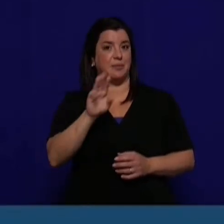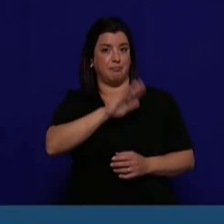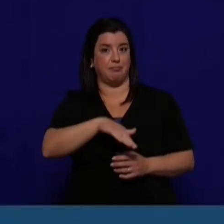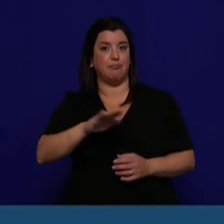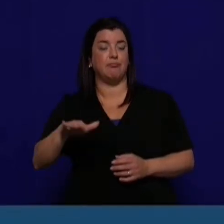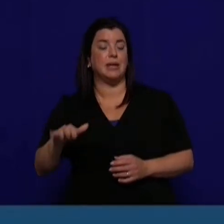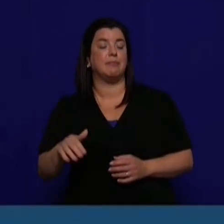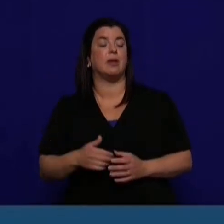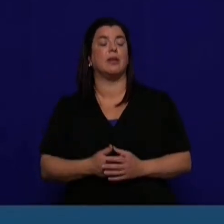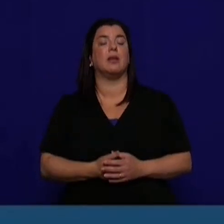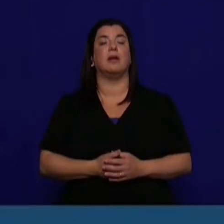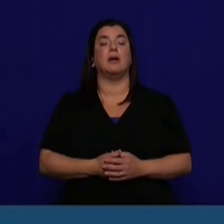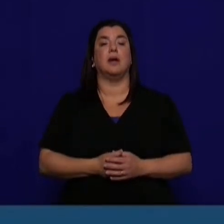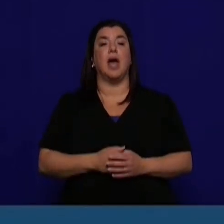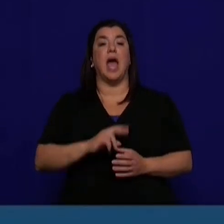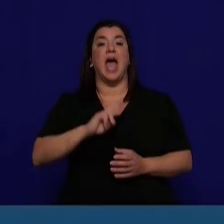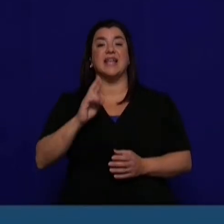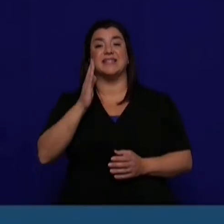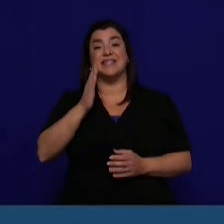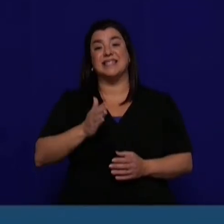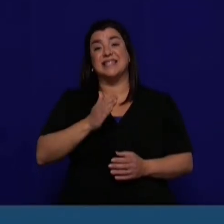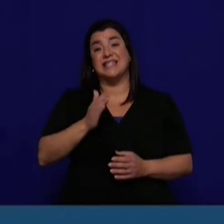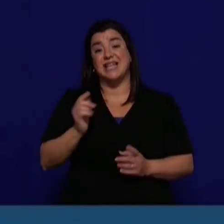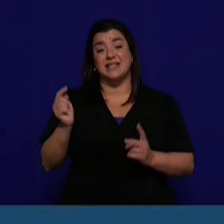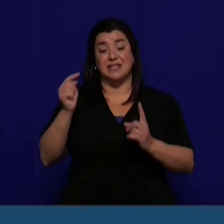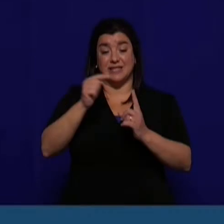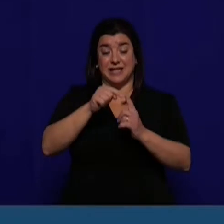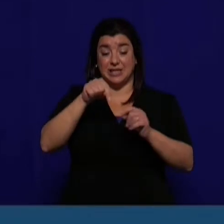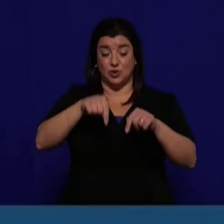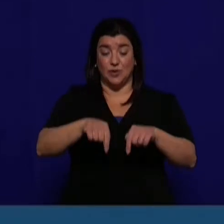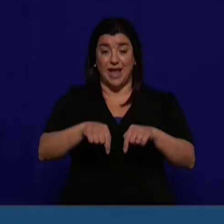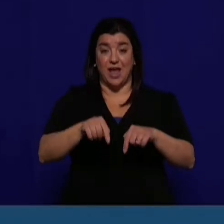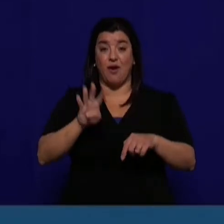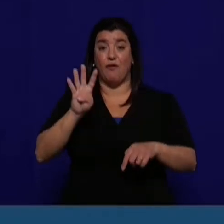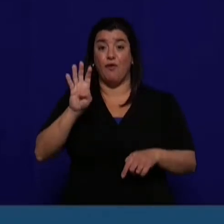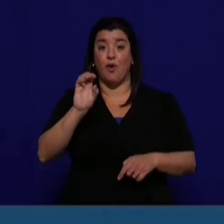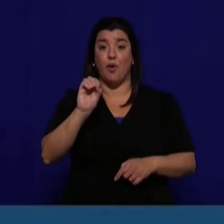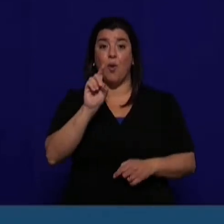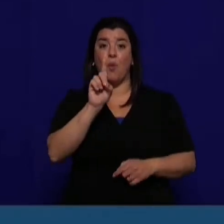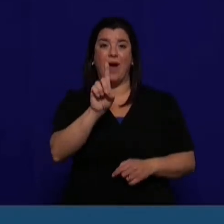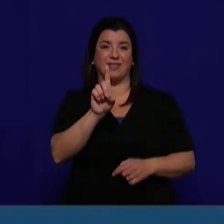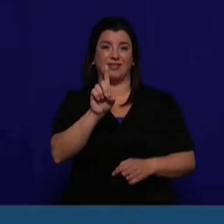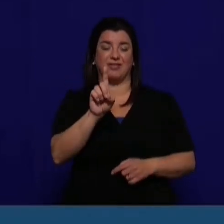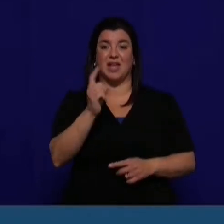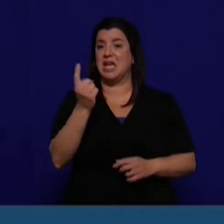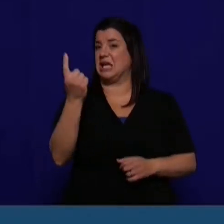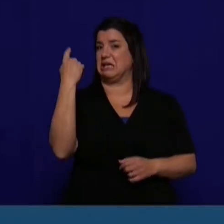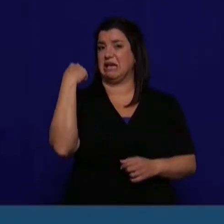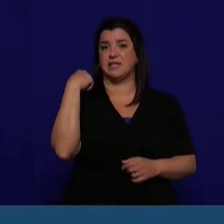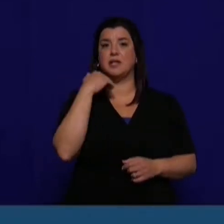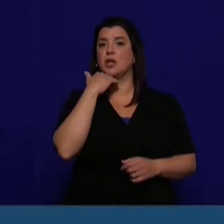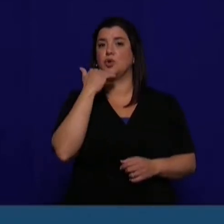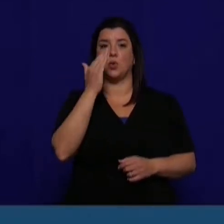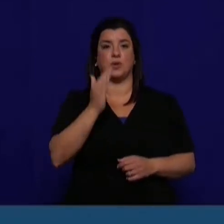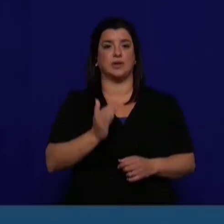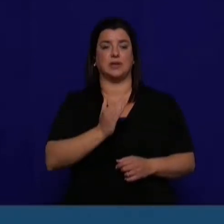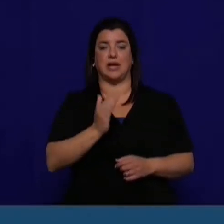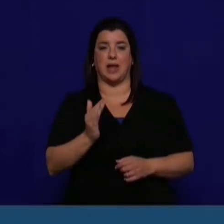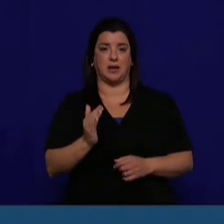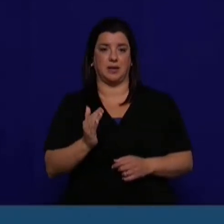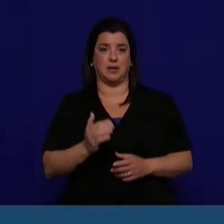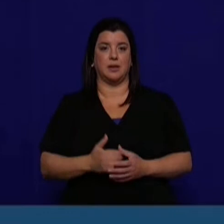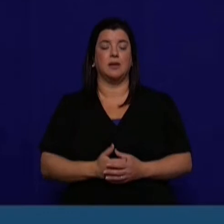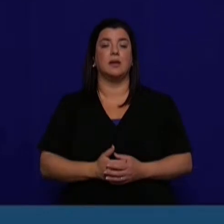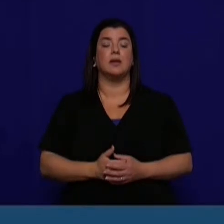28,561, and the deaths up to now is 401. Yesterday, we did not have any deaths. And the active